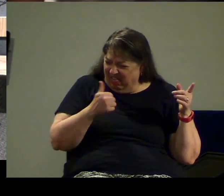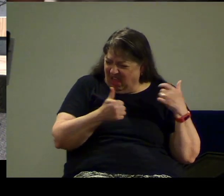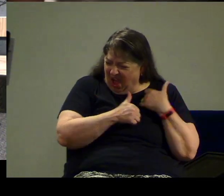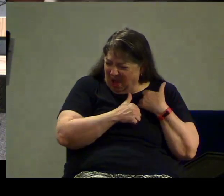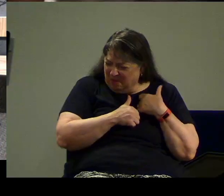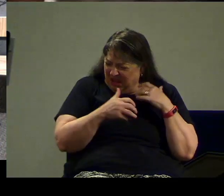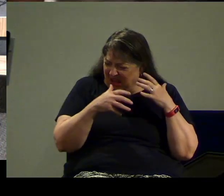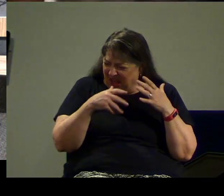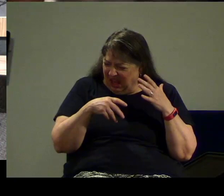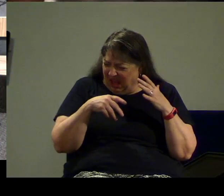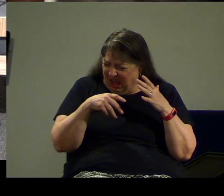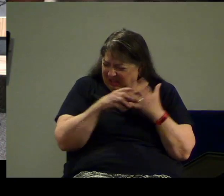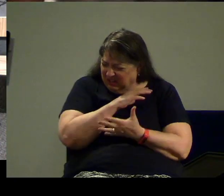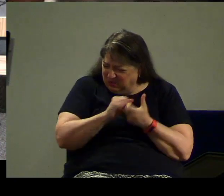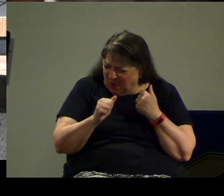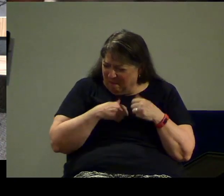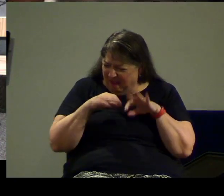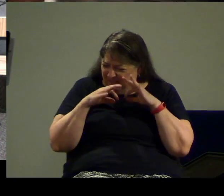you. What should we do with you?